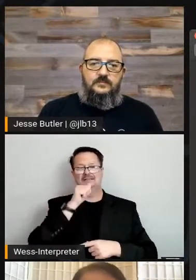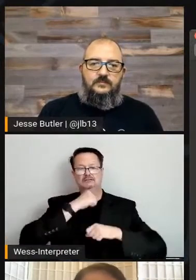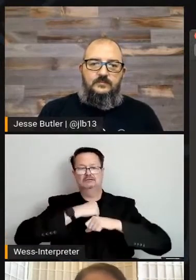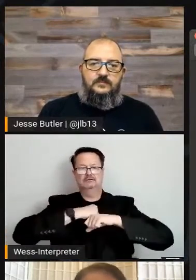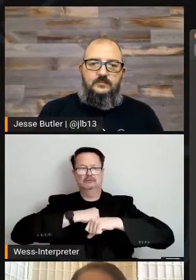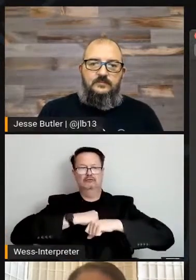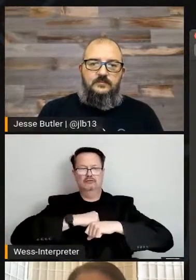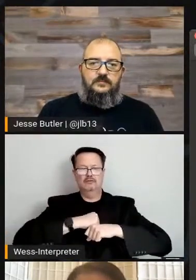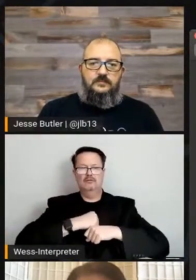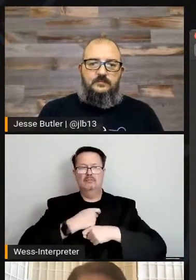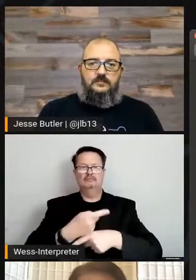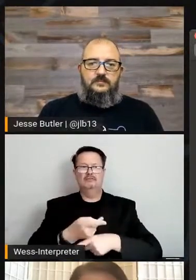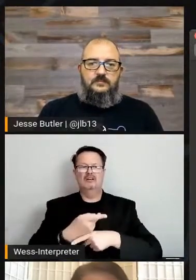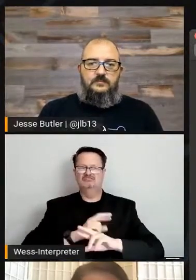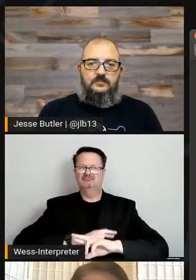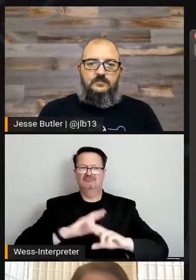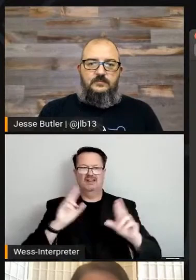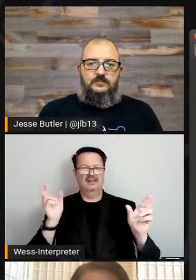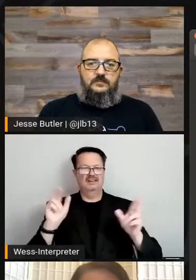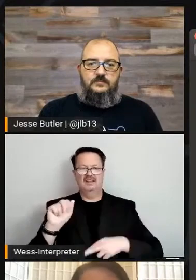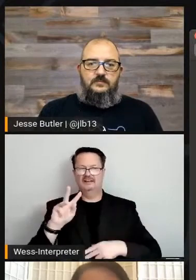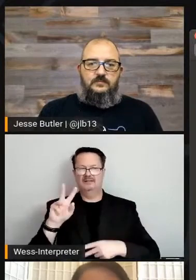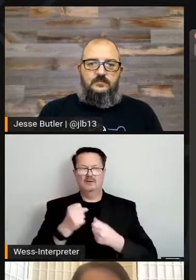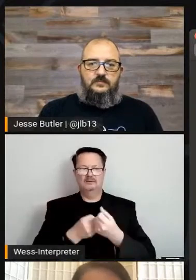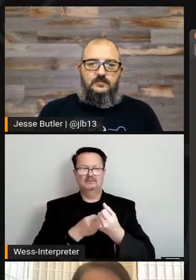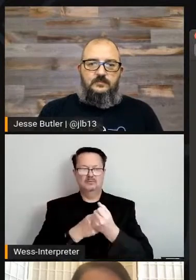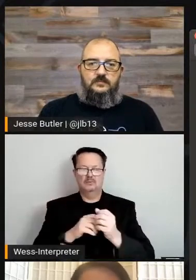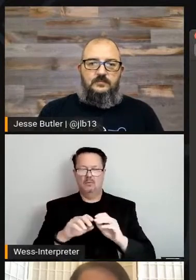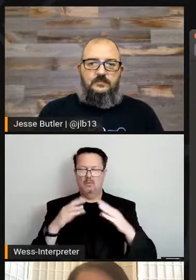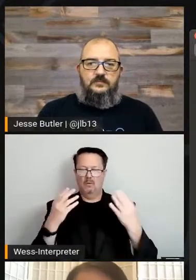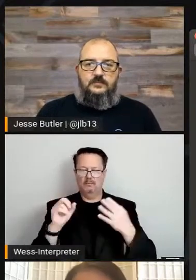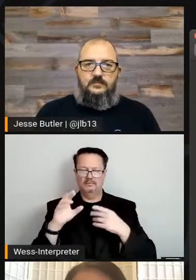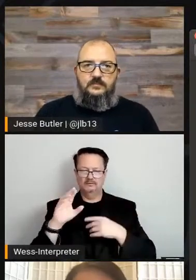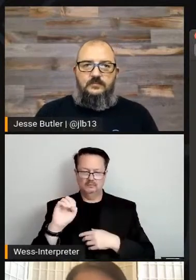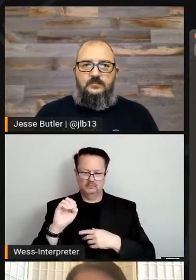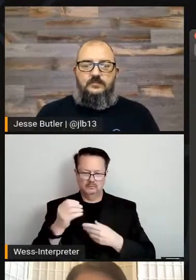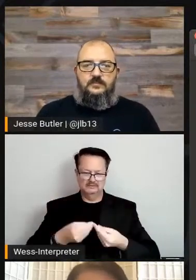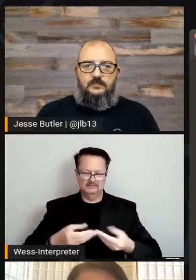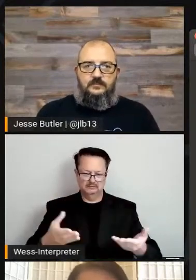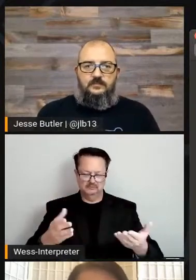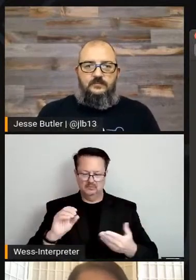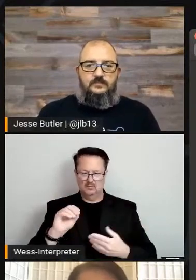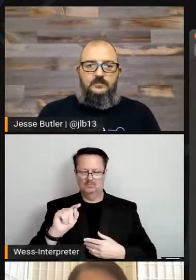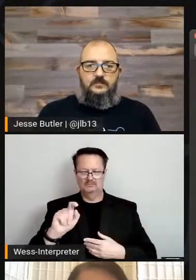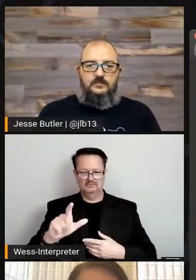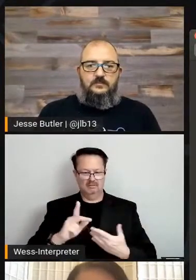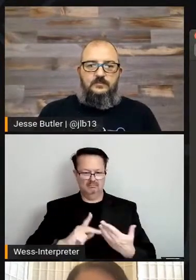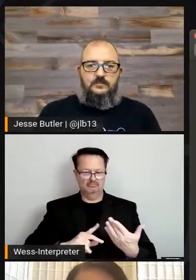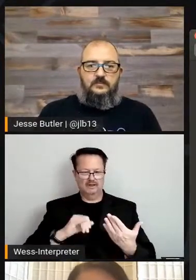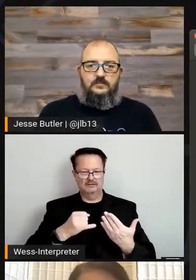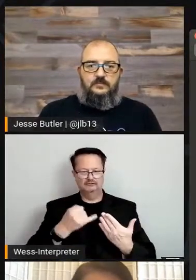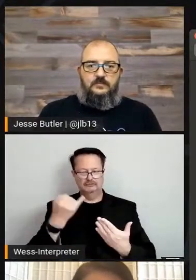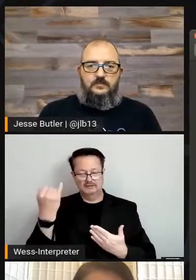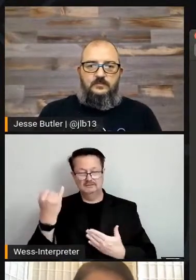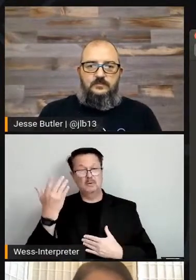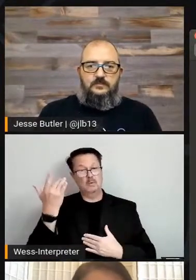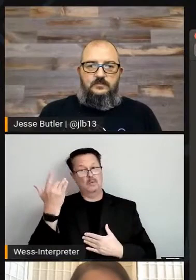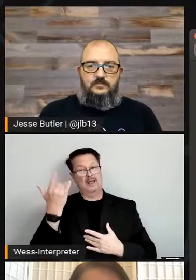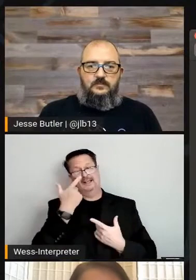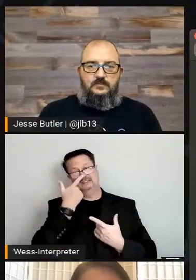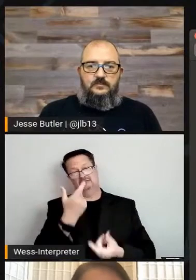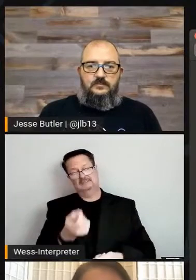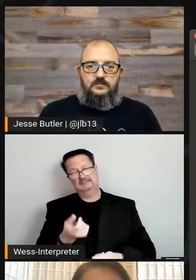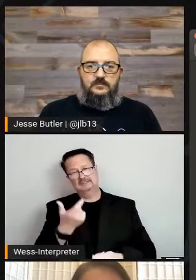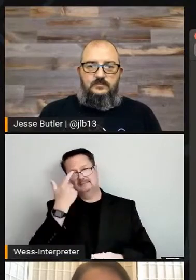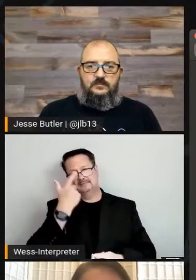production-ready, AWS-supported open source distribution of the OpenTelemetry project. And why this is interesting is